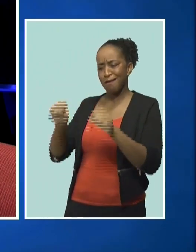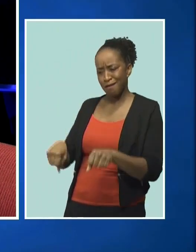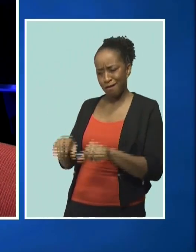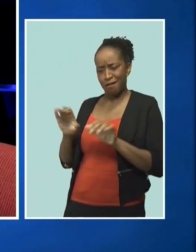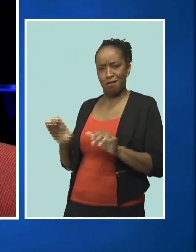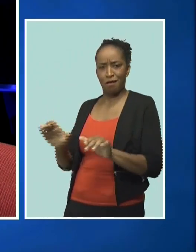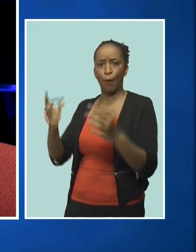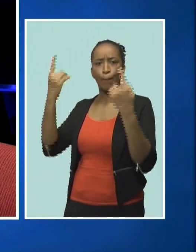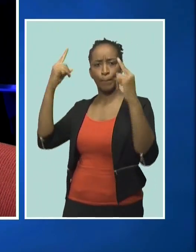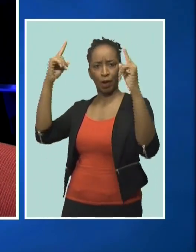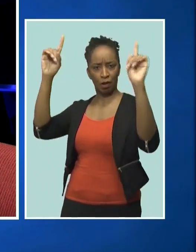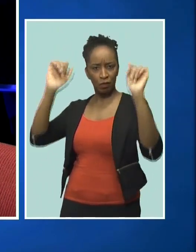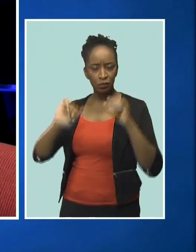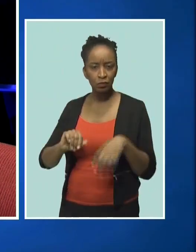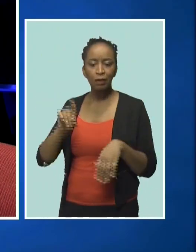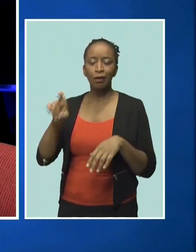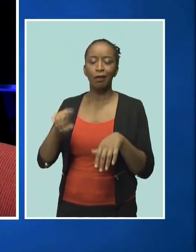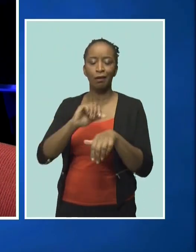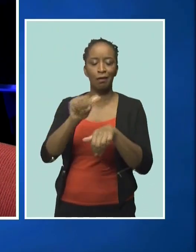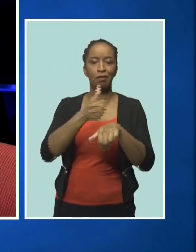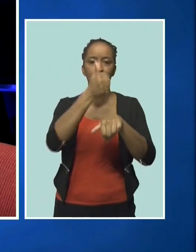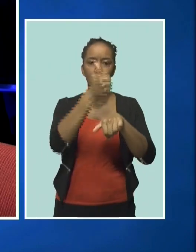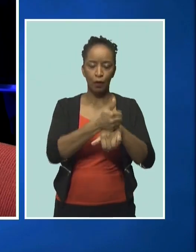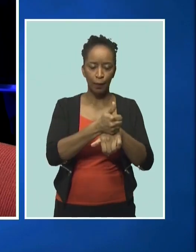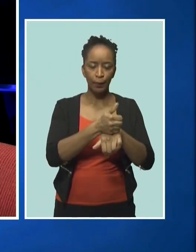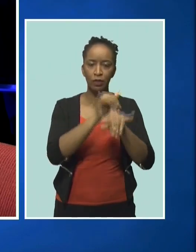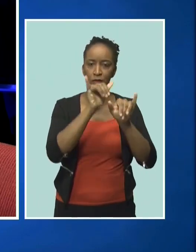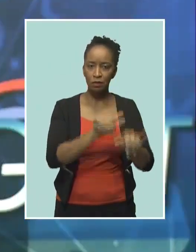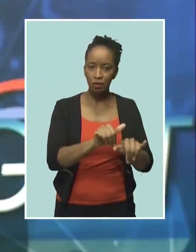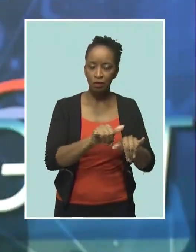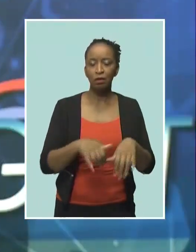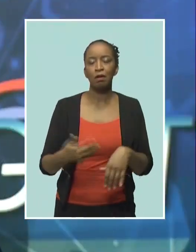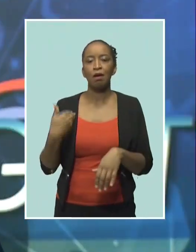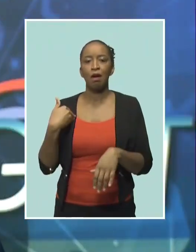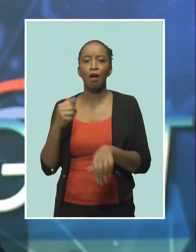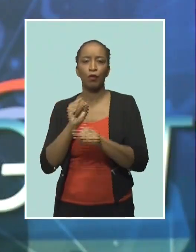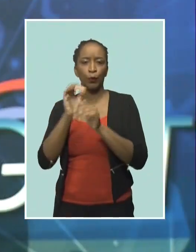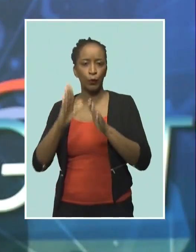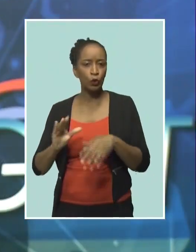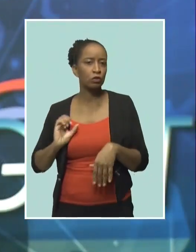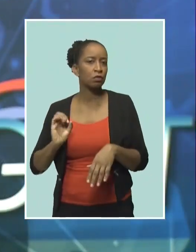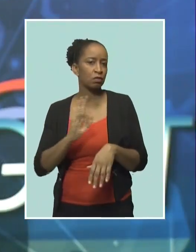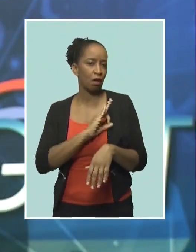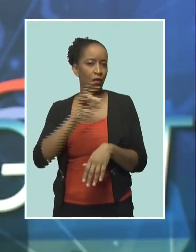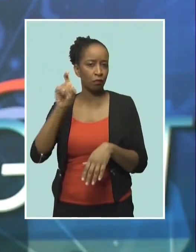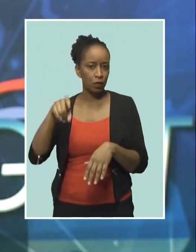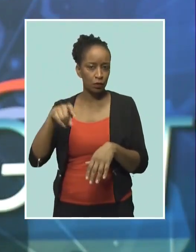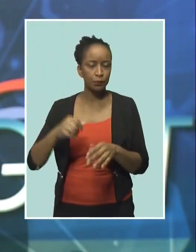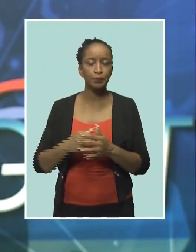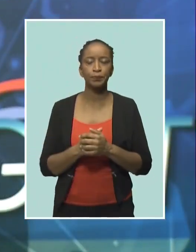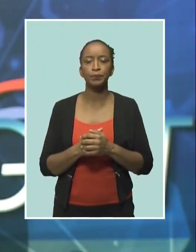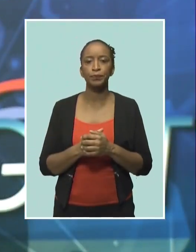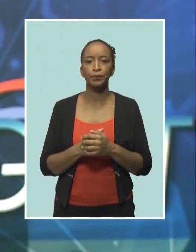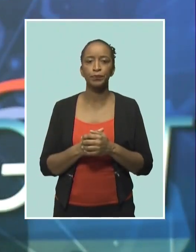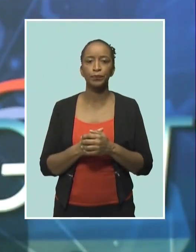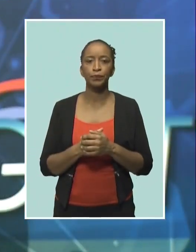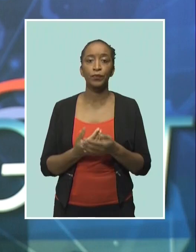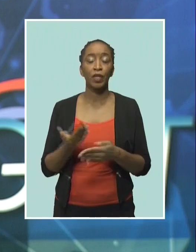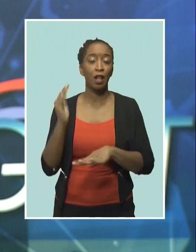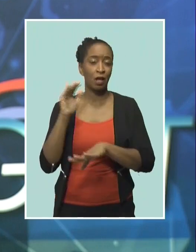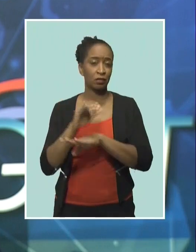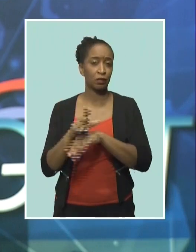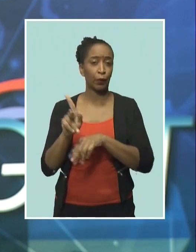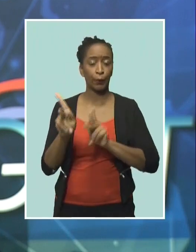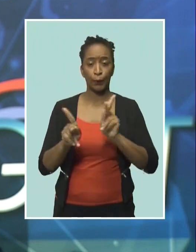location and a structure and support staff. Mr. Blackman was a guest on last evening's People's